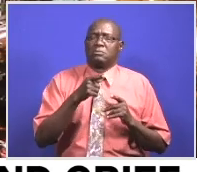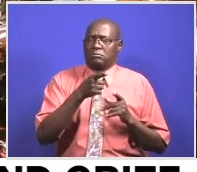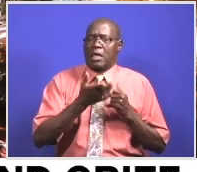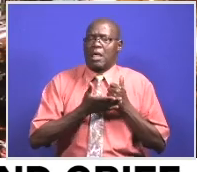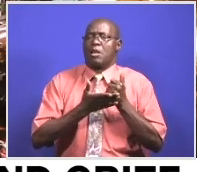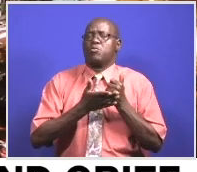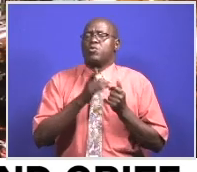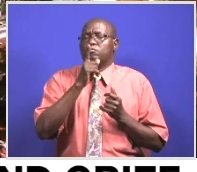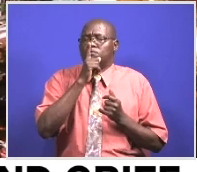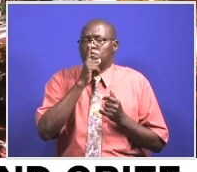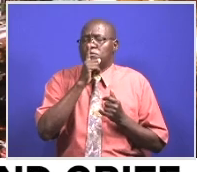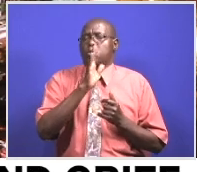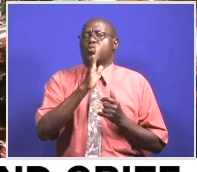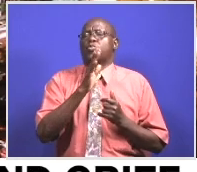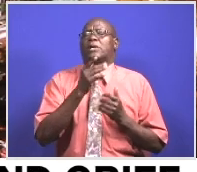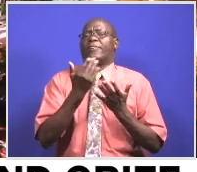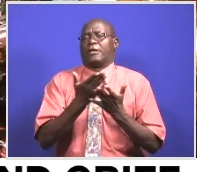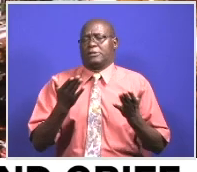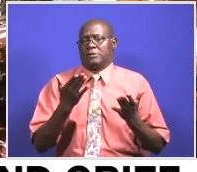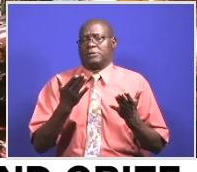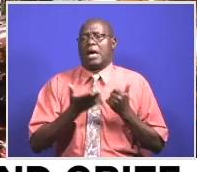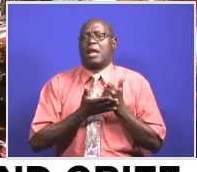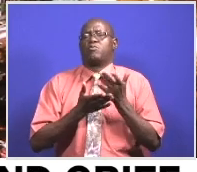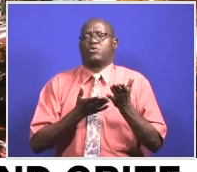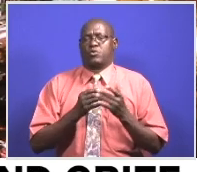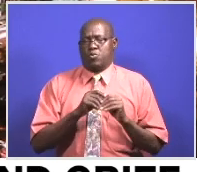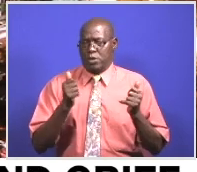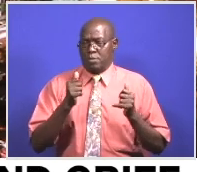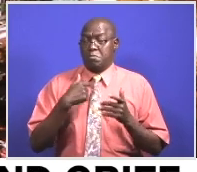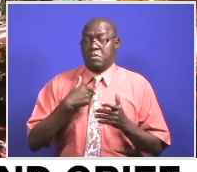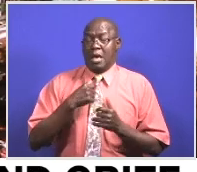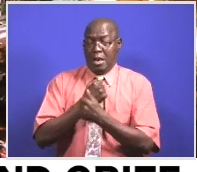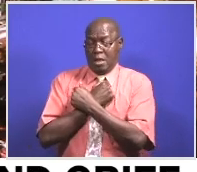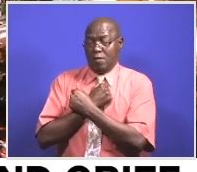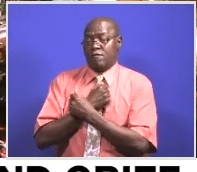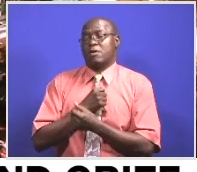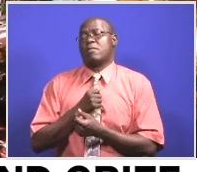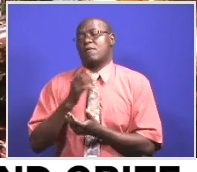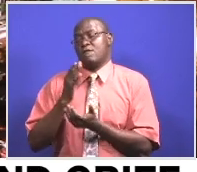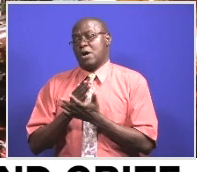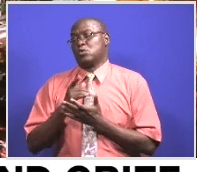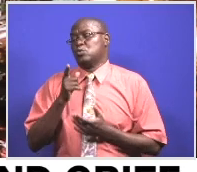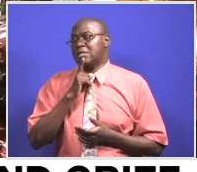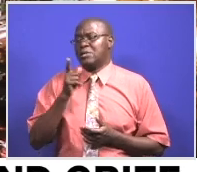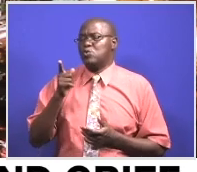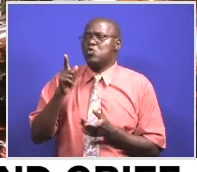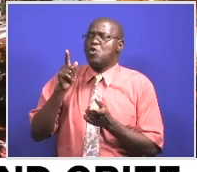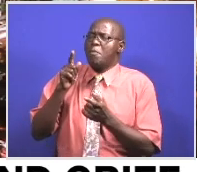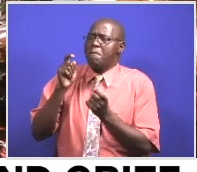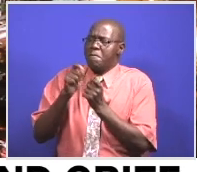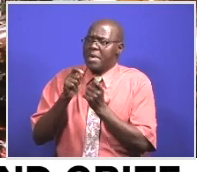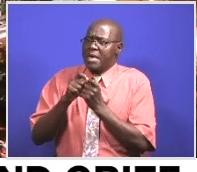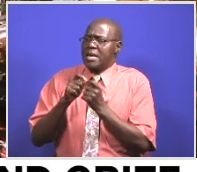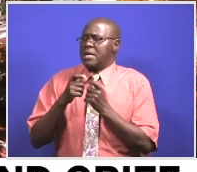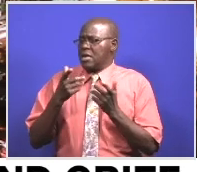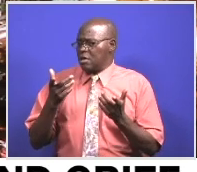the loss that you're going through. Talking about purpose, I love the fact that you said that your pain of that breakup led